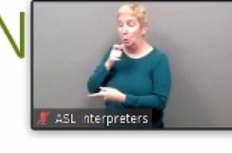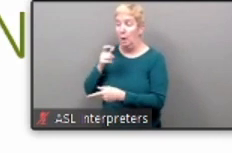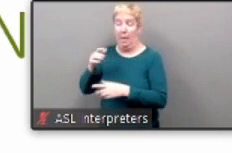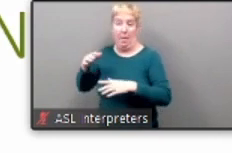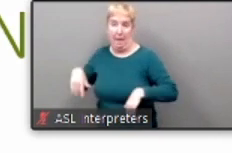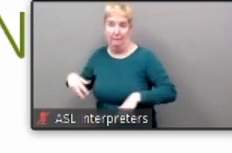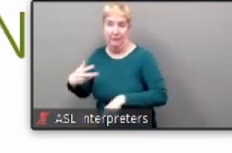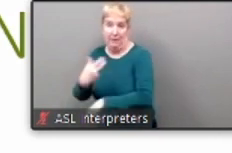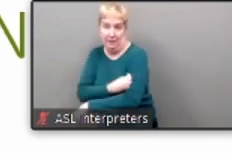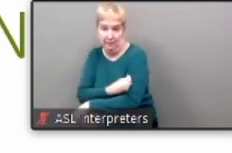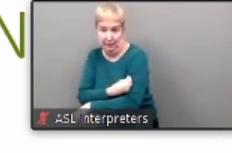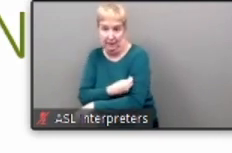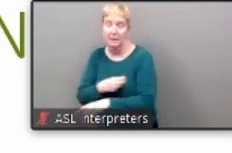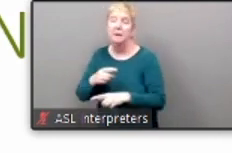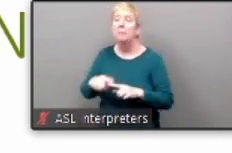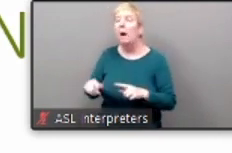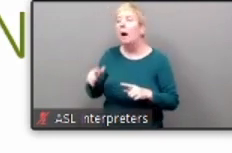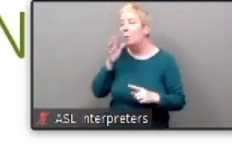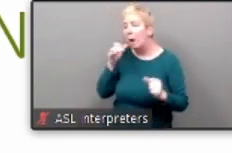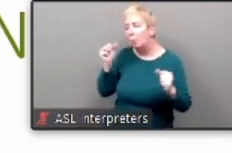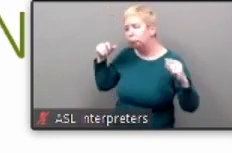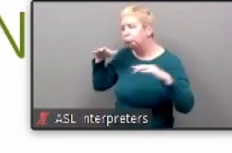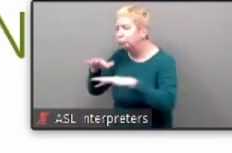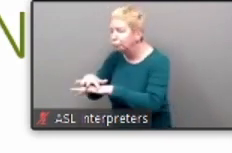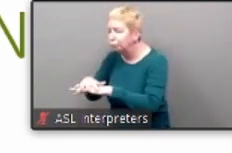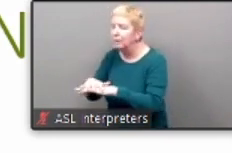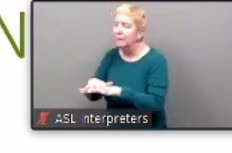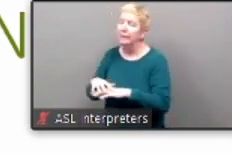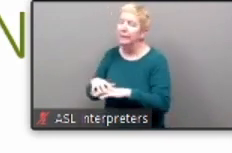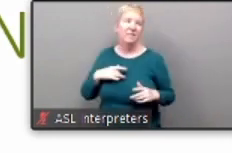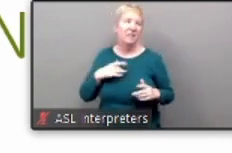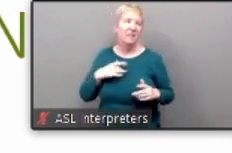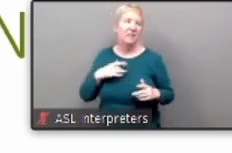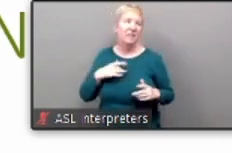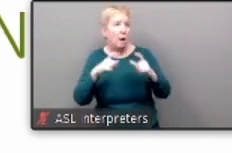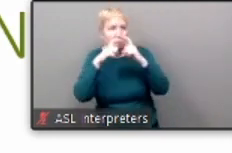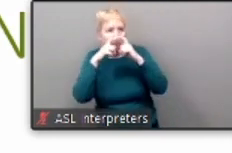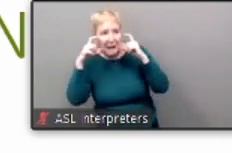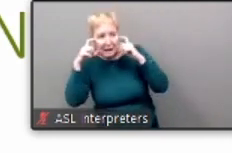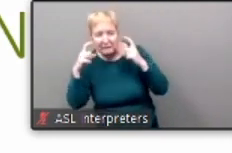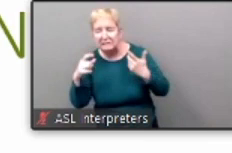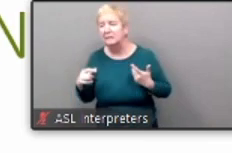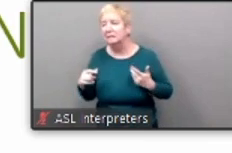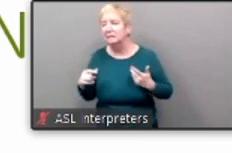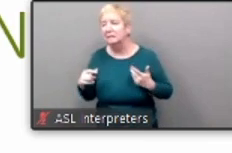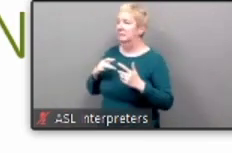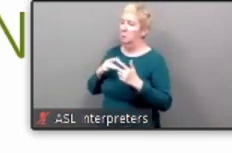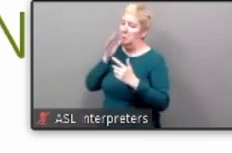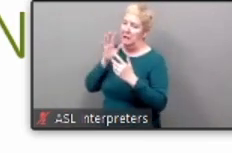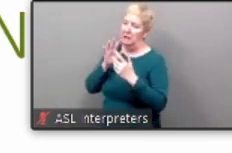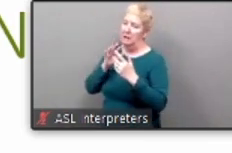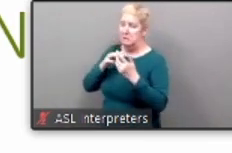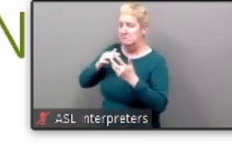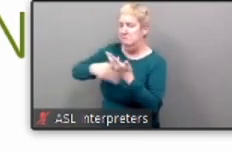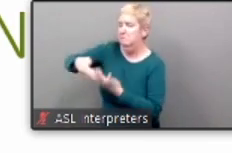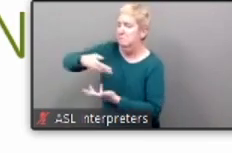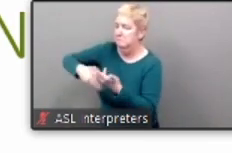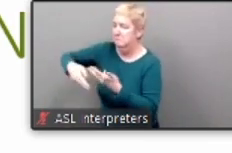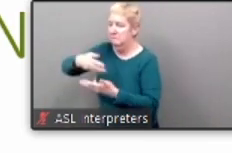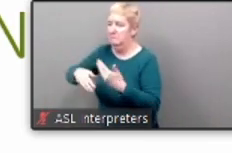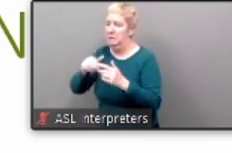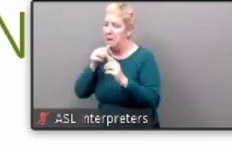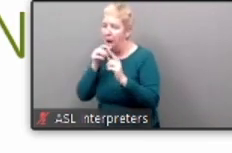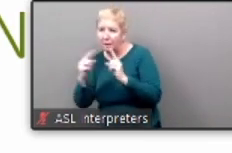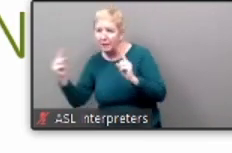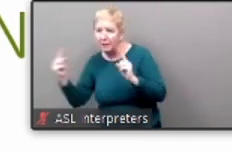going to mass gatherings, are not regularly wearing a mask, are not practicing social distancing, and